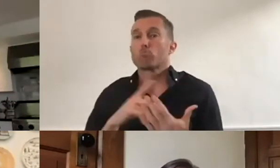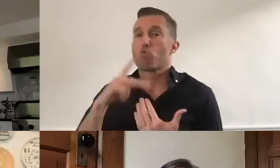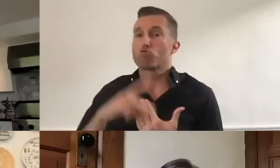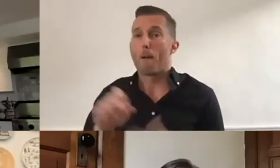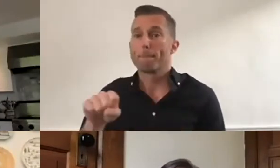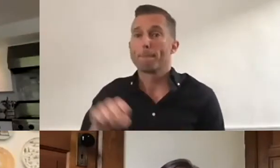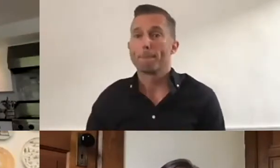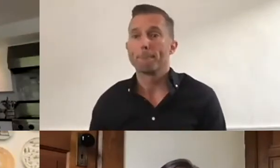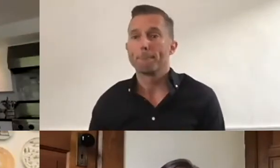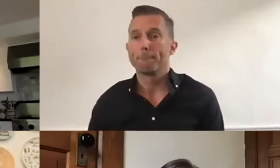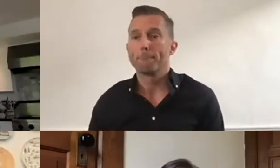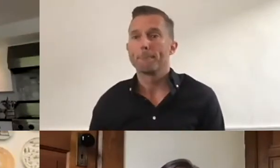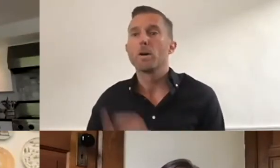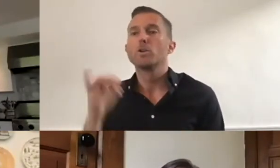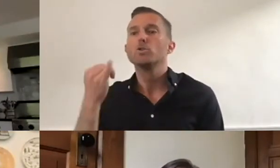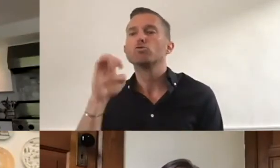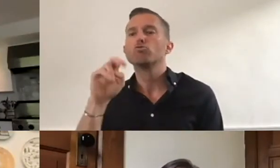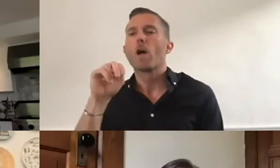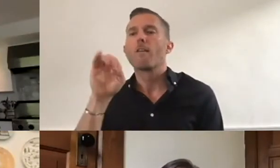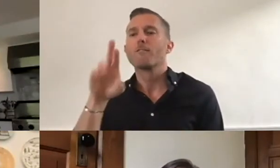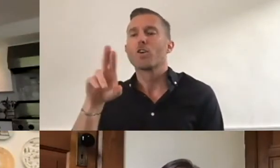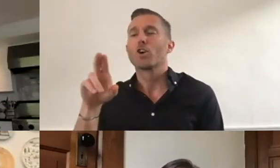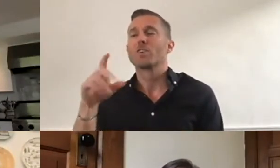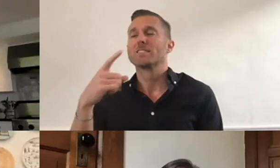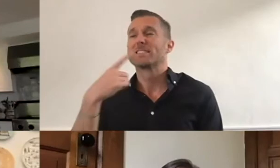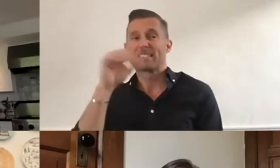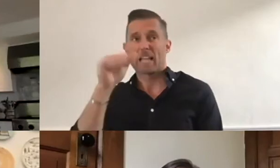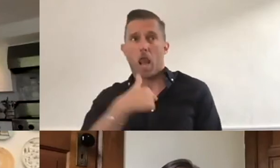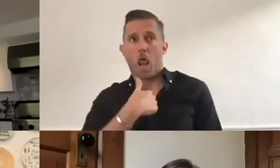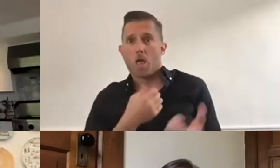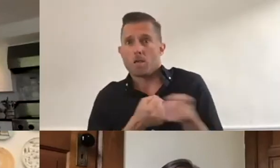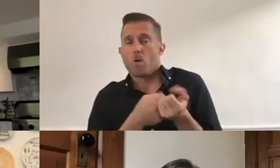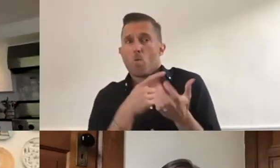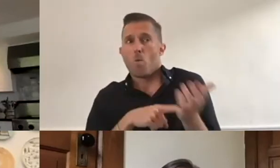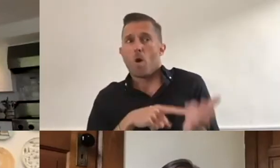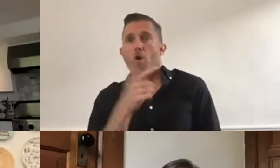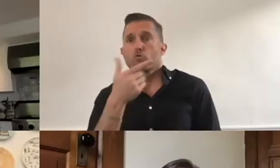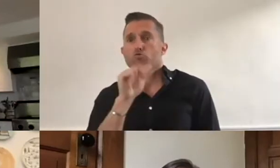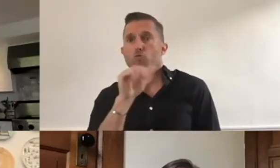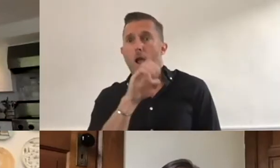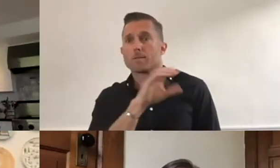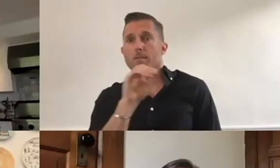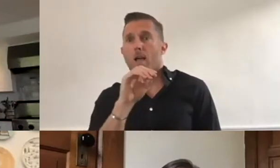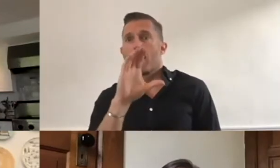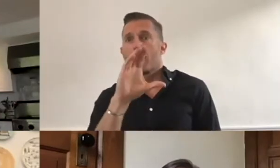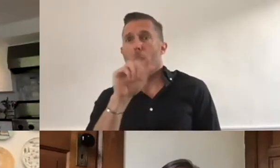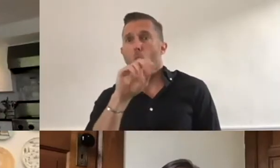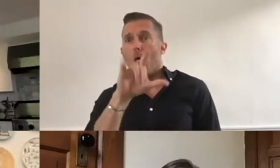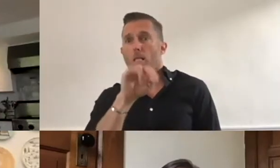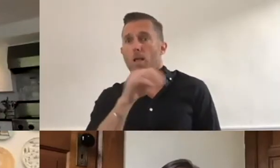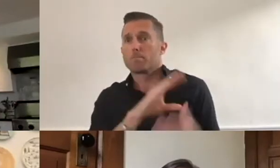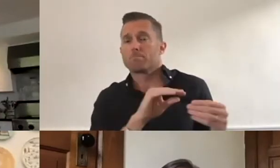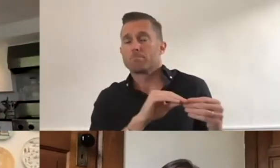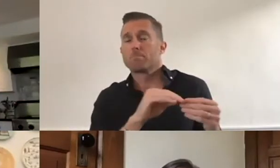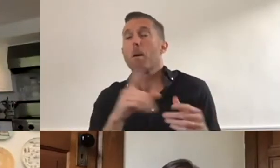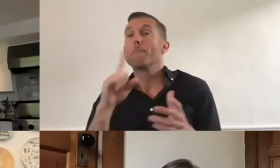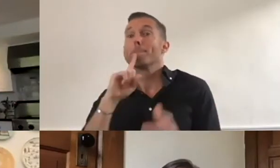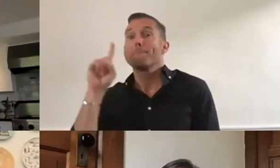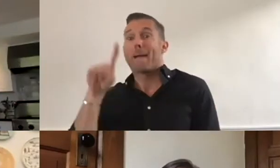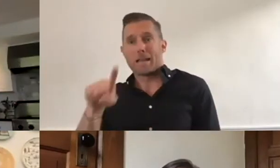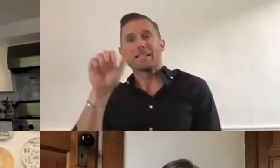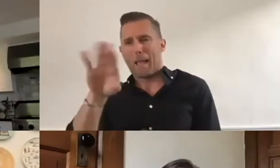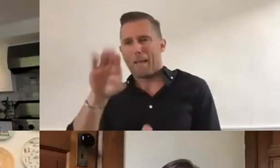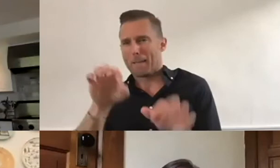I just wanted to piggyback on what Grace and actually Carolyn are saying. Mandates can be effective, but ultimately I think it's an